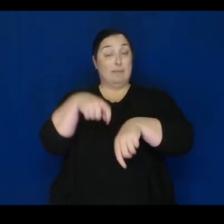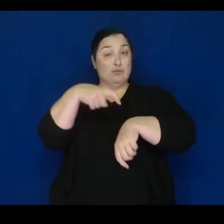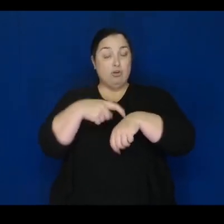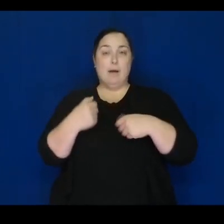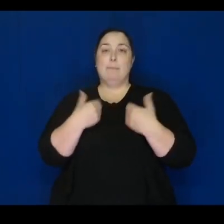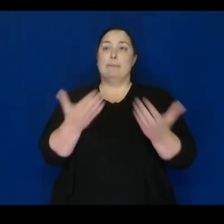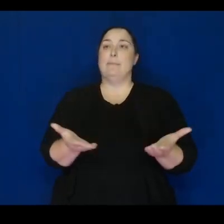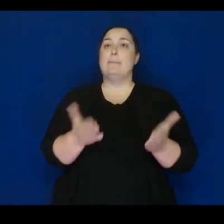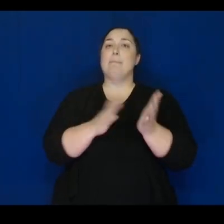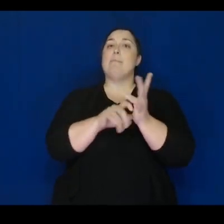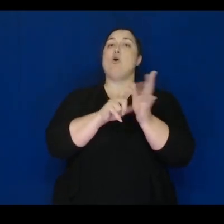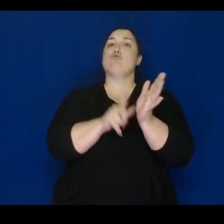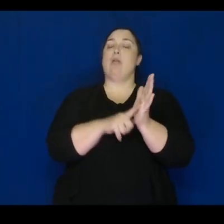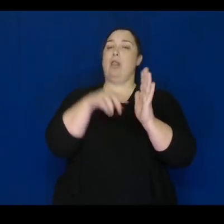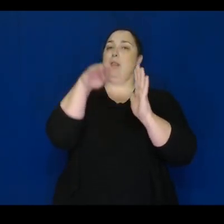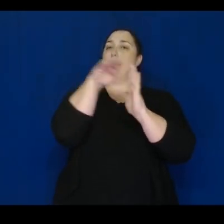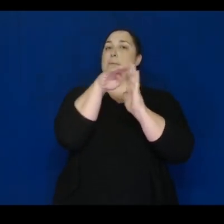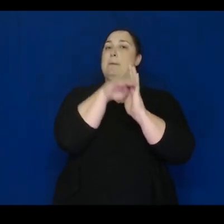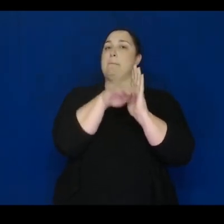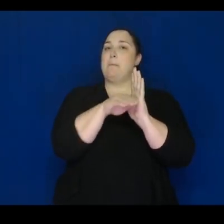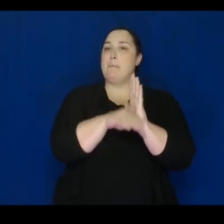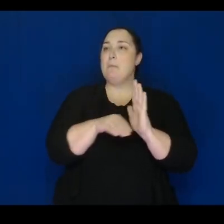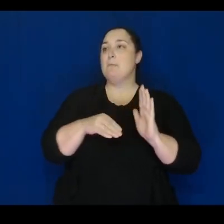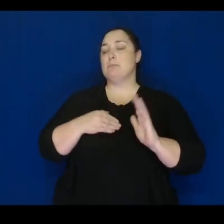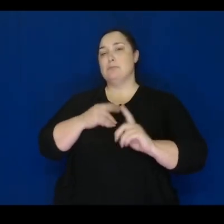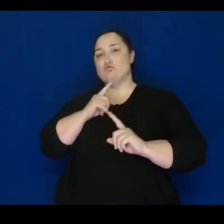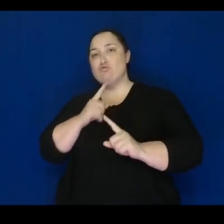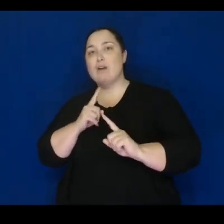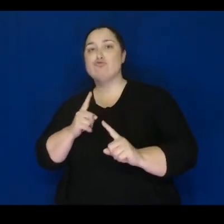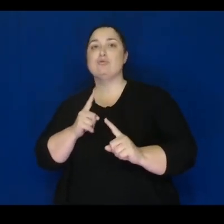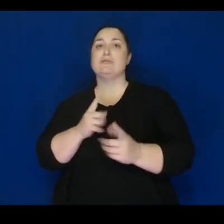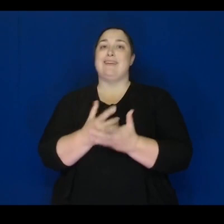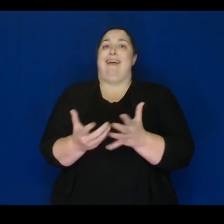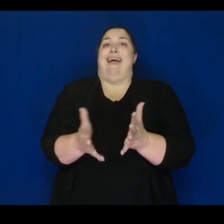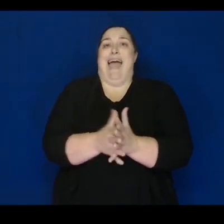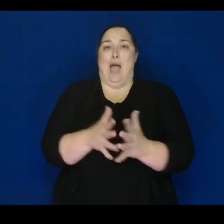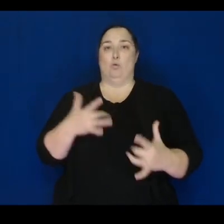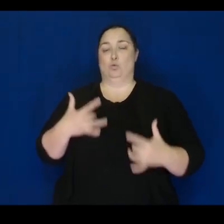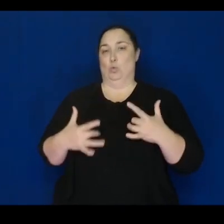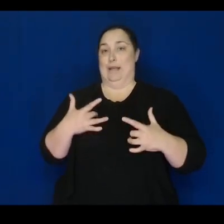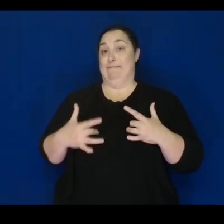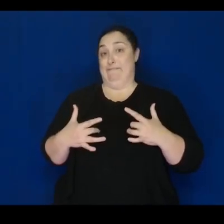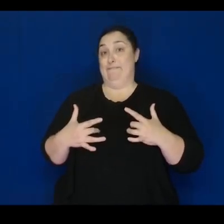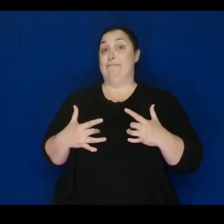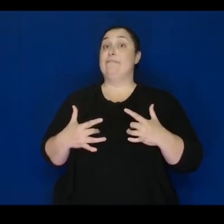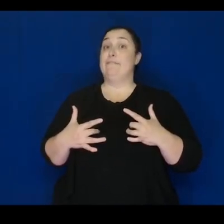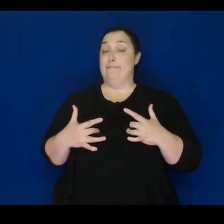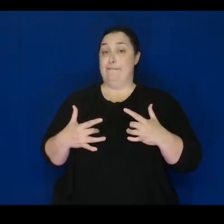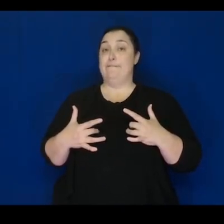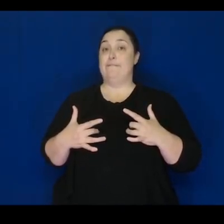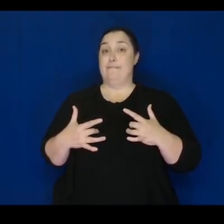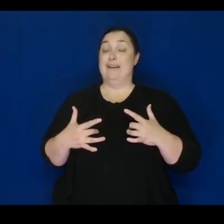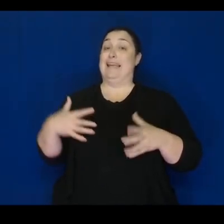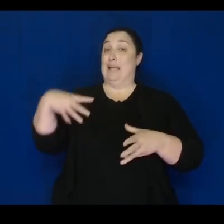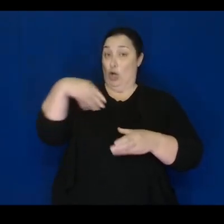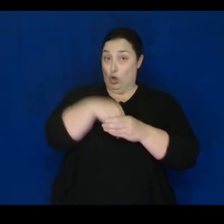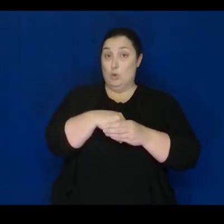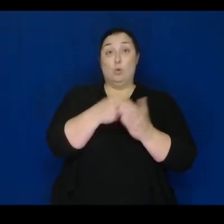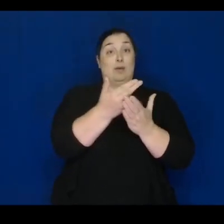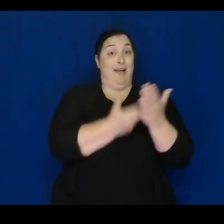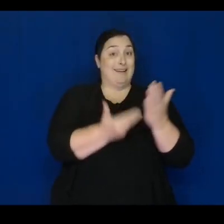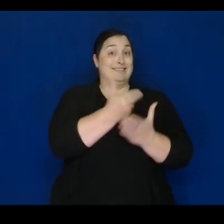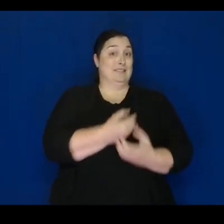and laws to give instructions of how to live in this world. And these included artistic